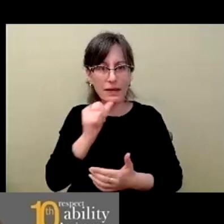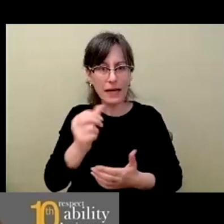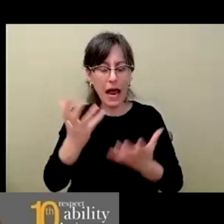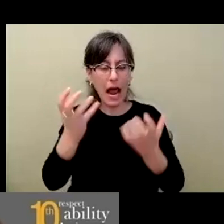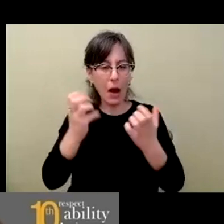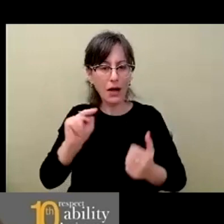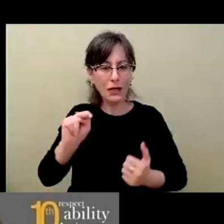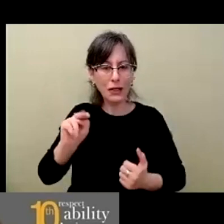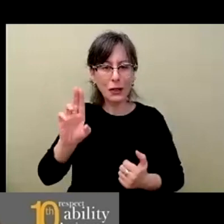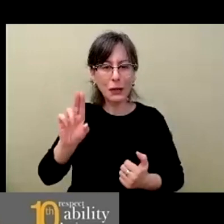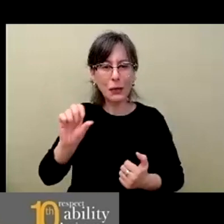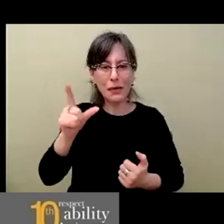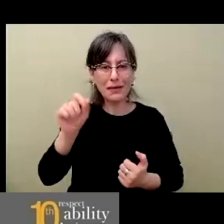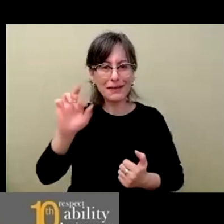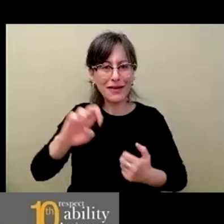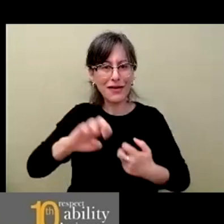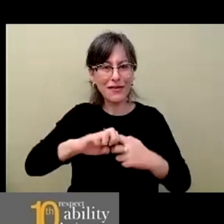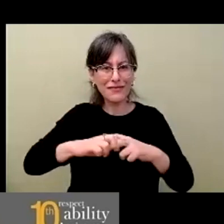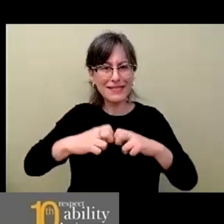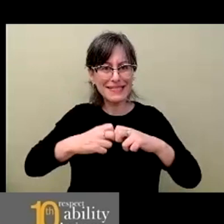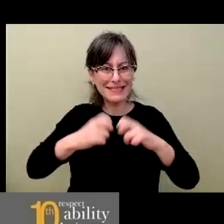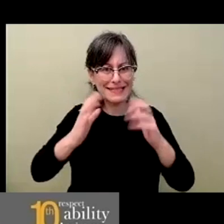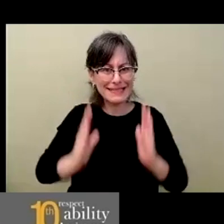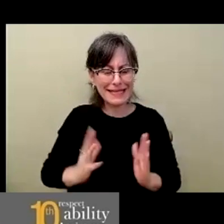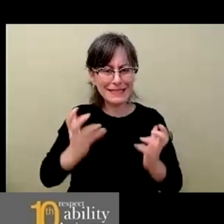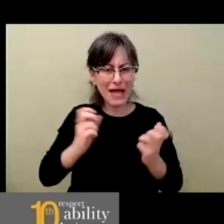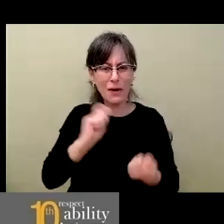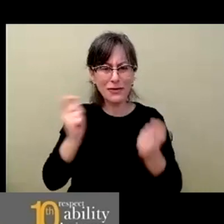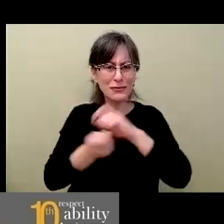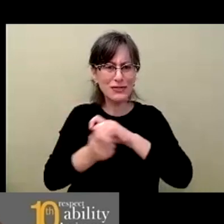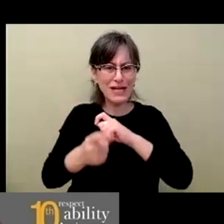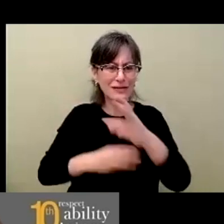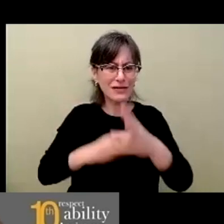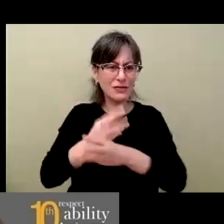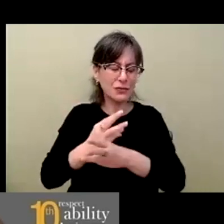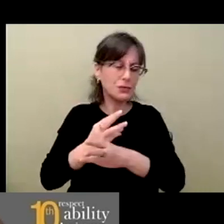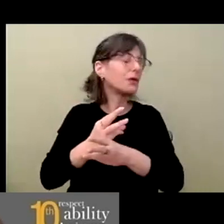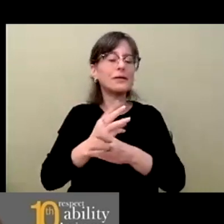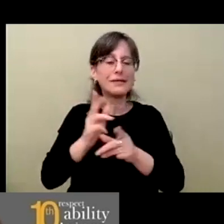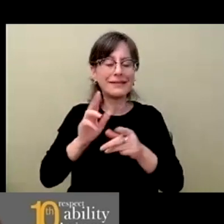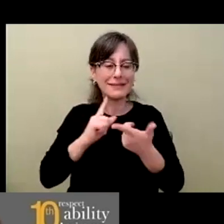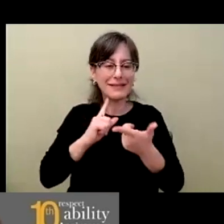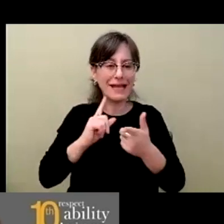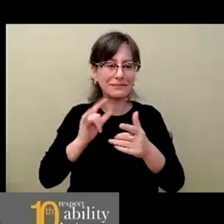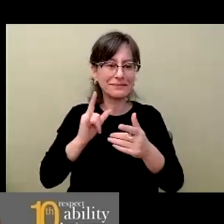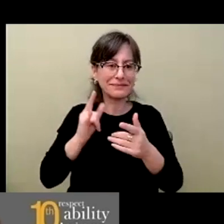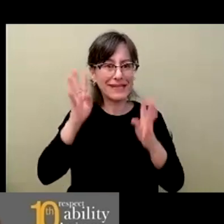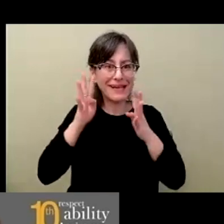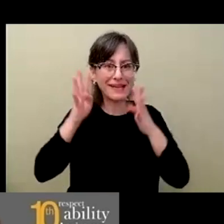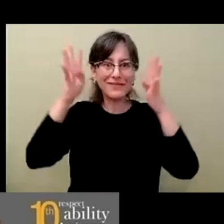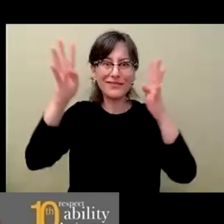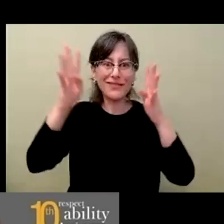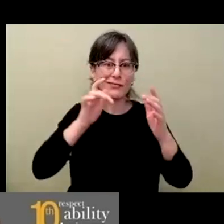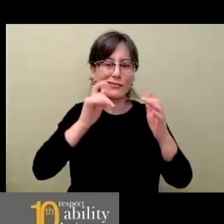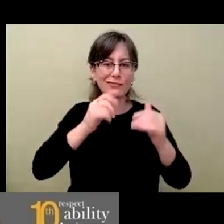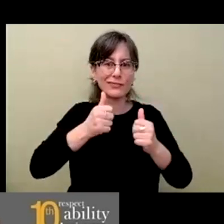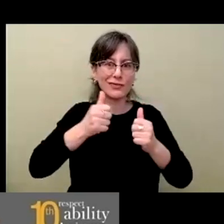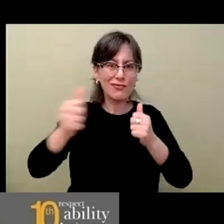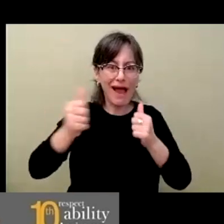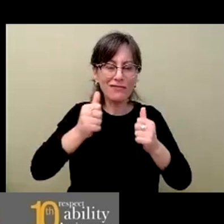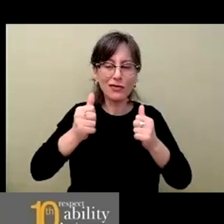physicist. I wanted to change the world by inventing like faster than light travel or replication or something. But then